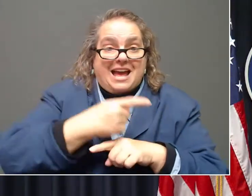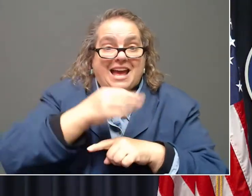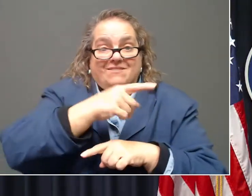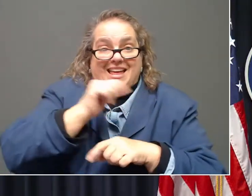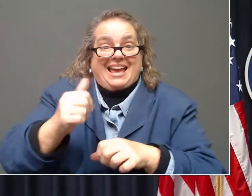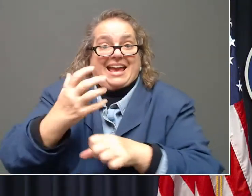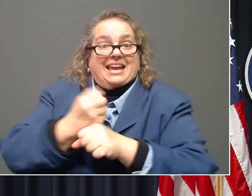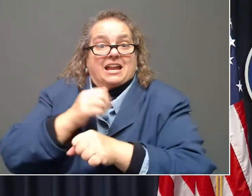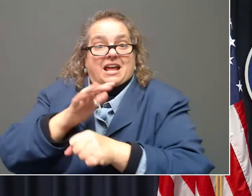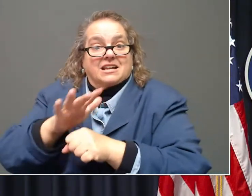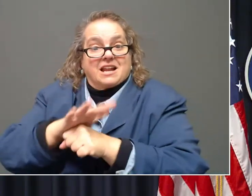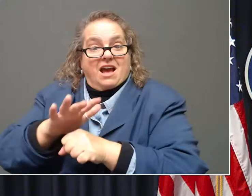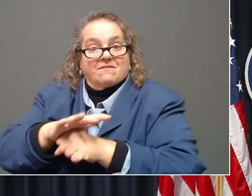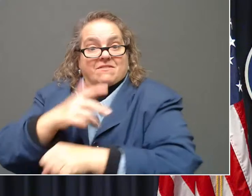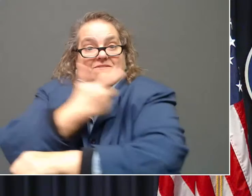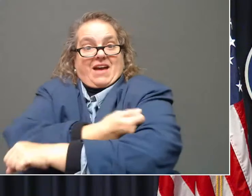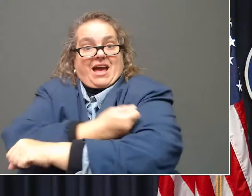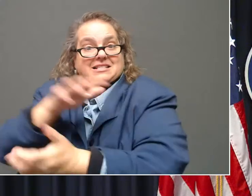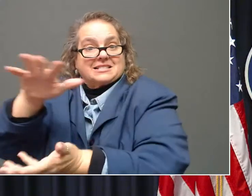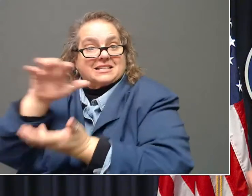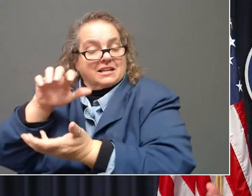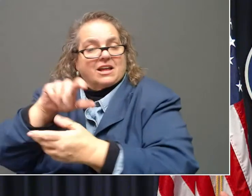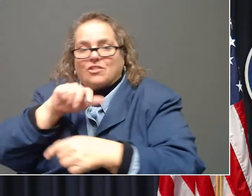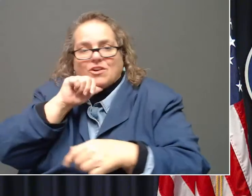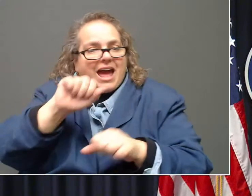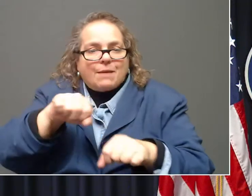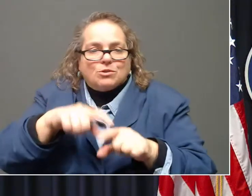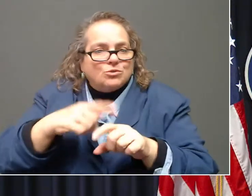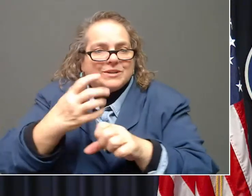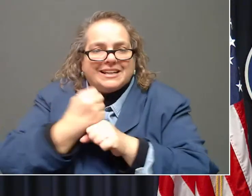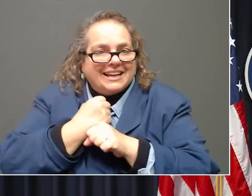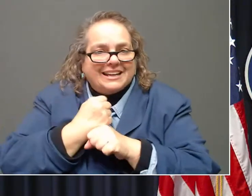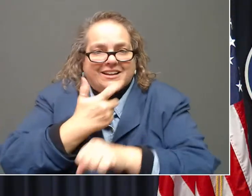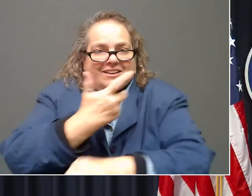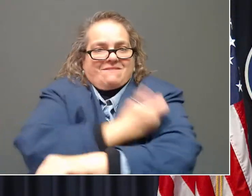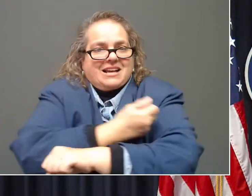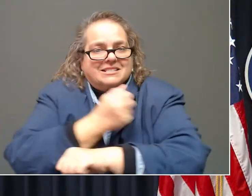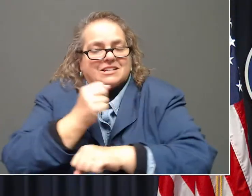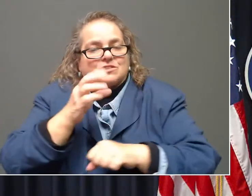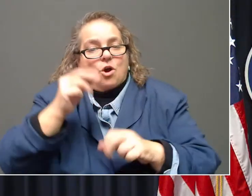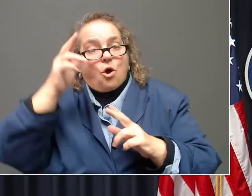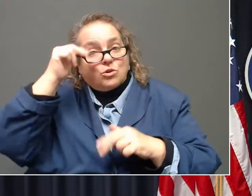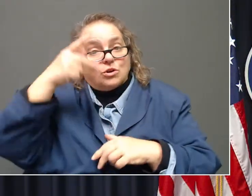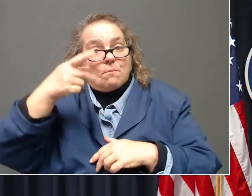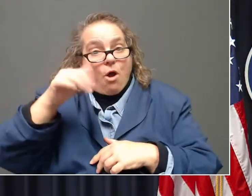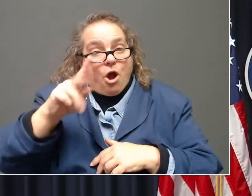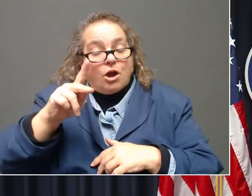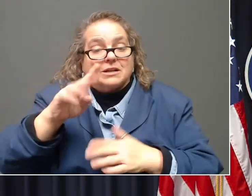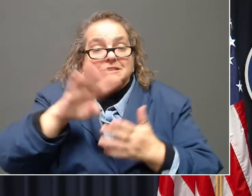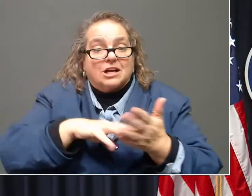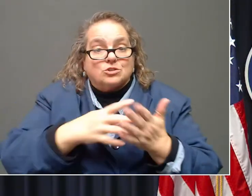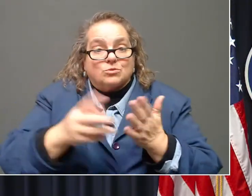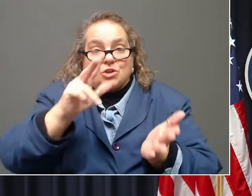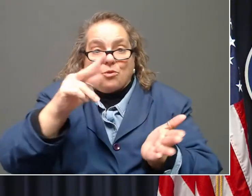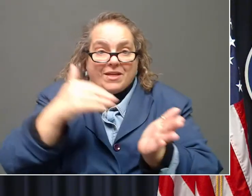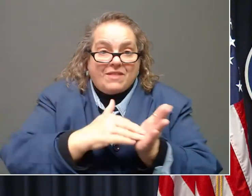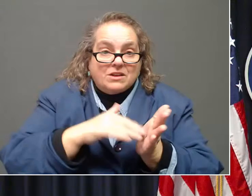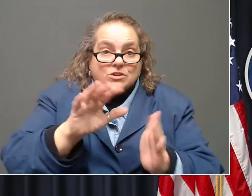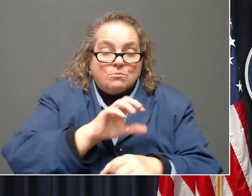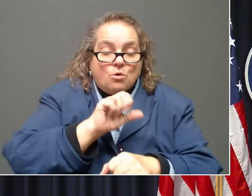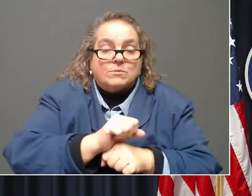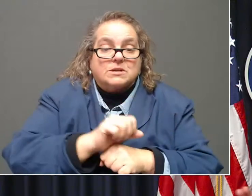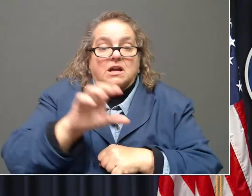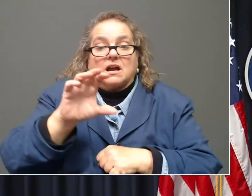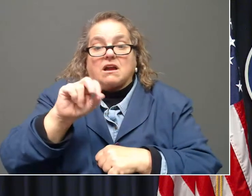Times. Really well-run operation that still has the ability for more. Dr.